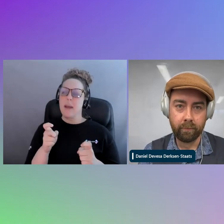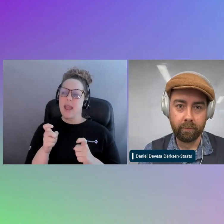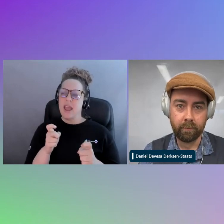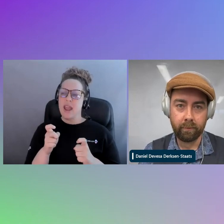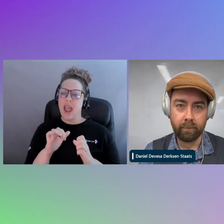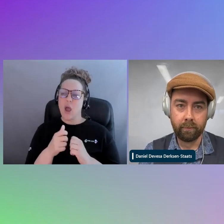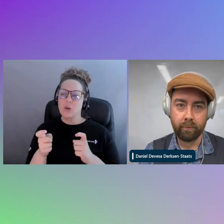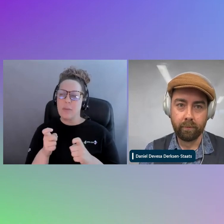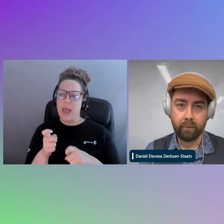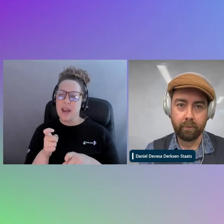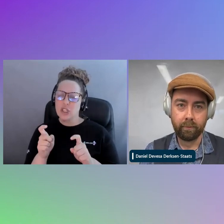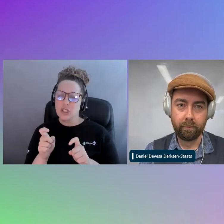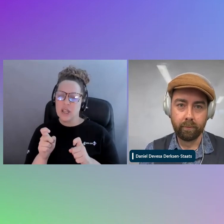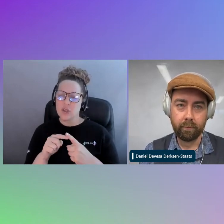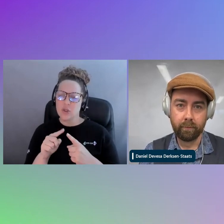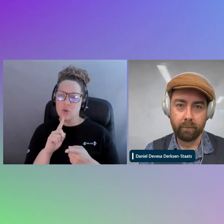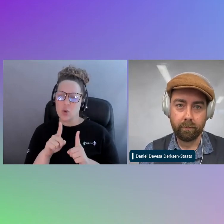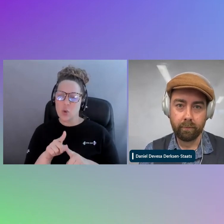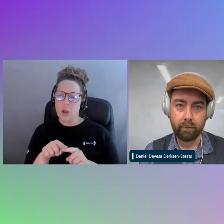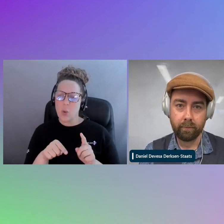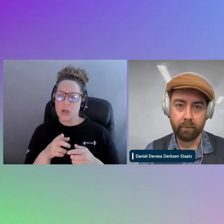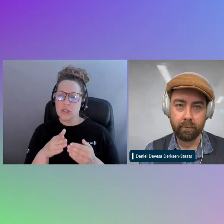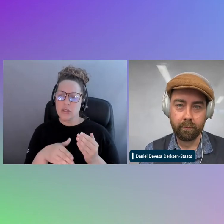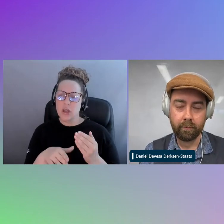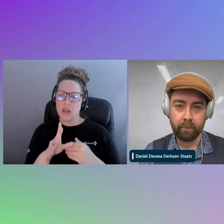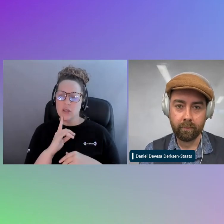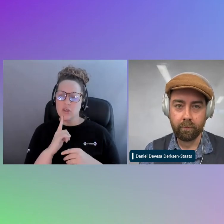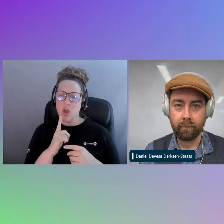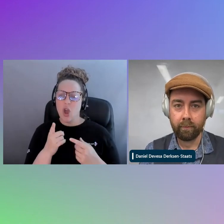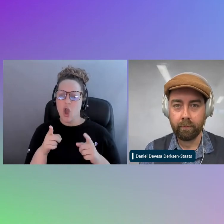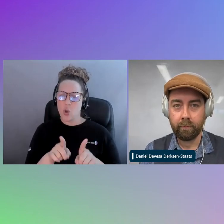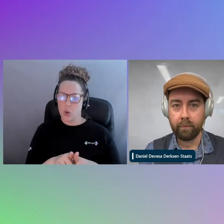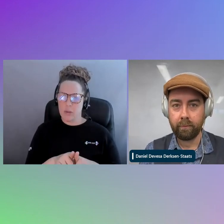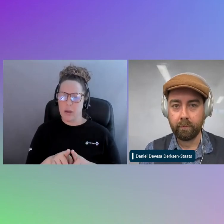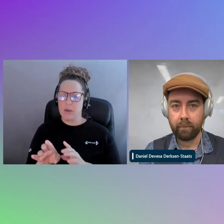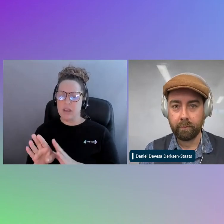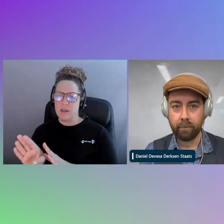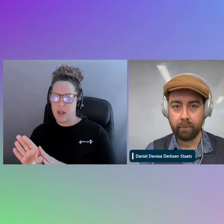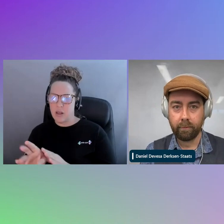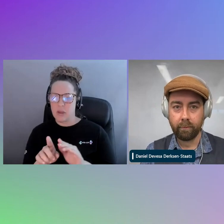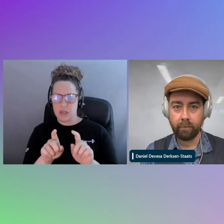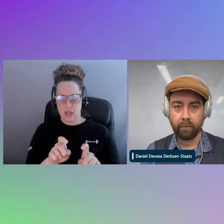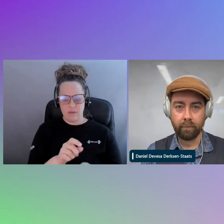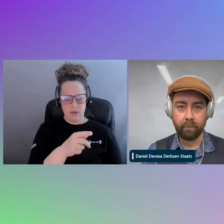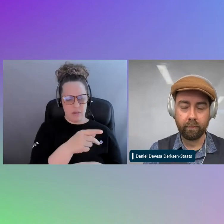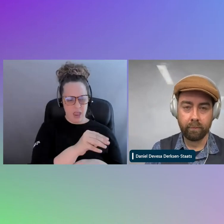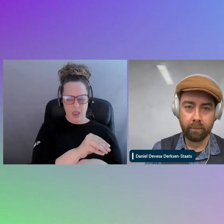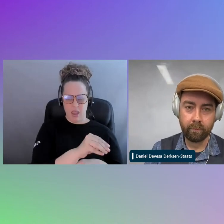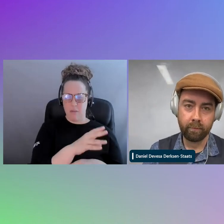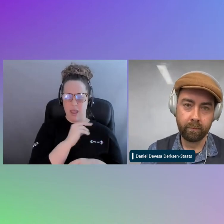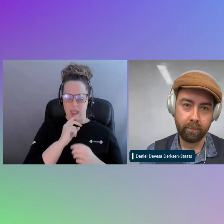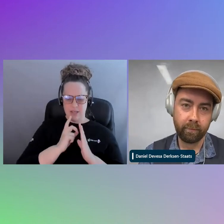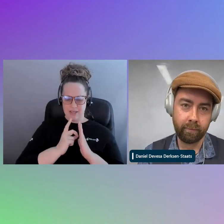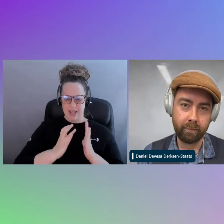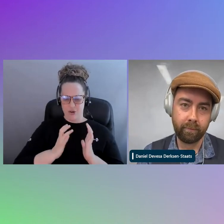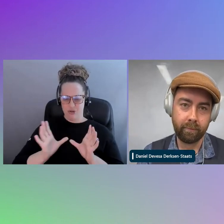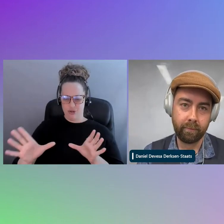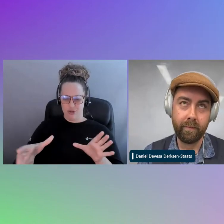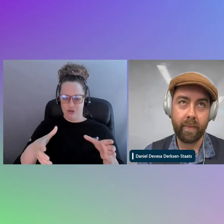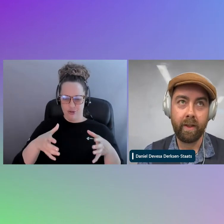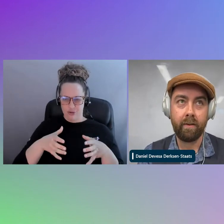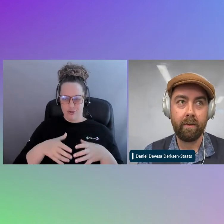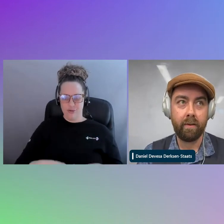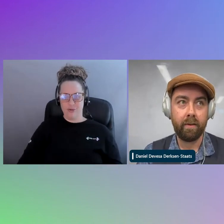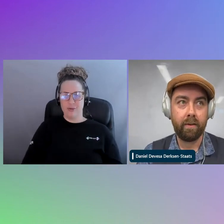how to manage to test to agree on what is done? So agreement between development, testing, PMs, and designers.